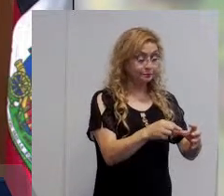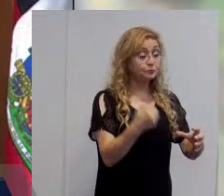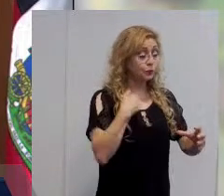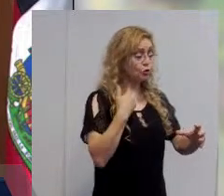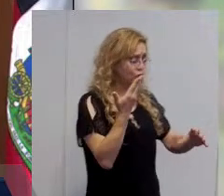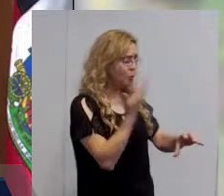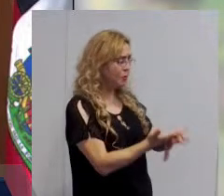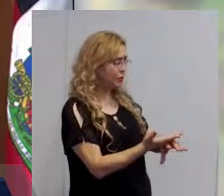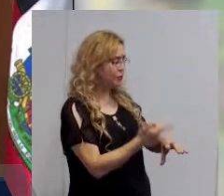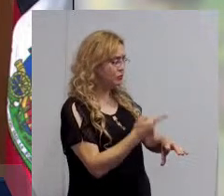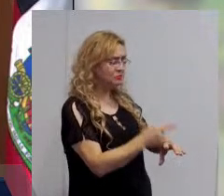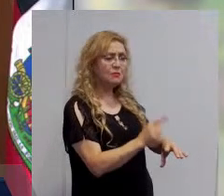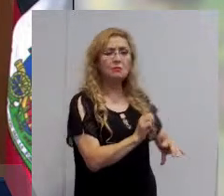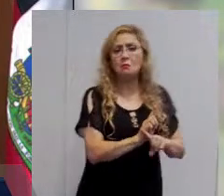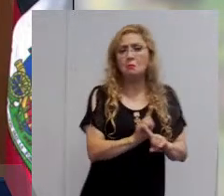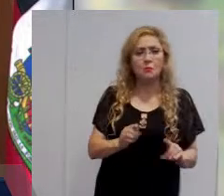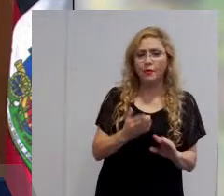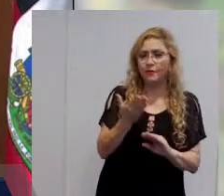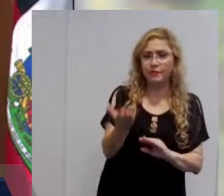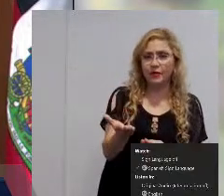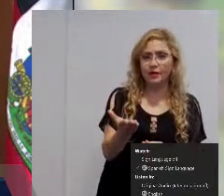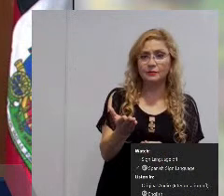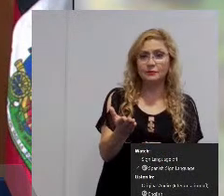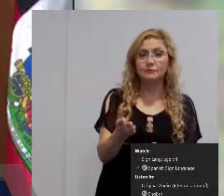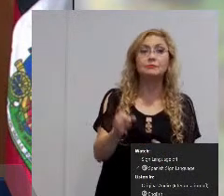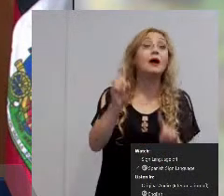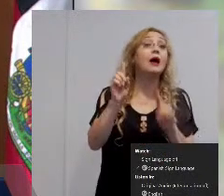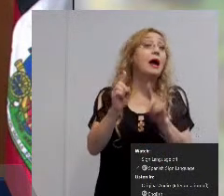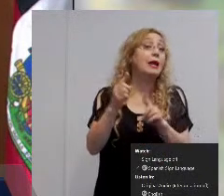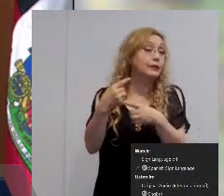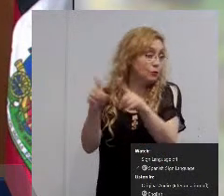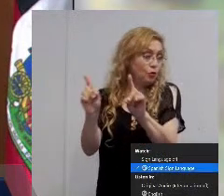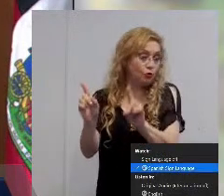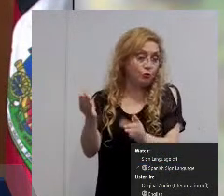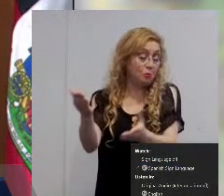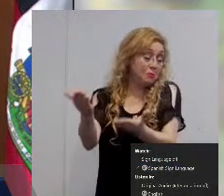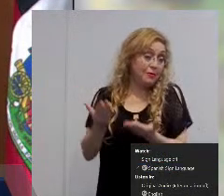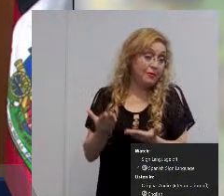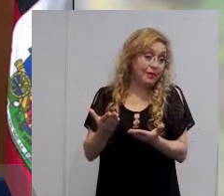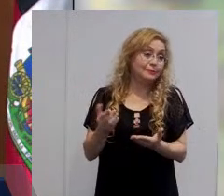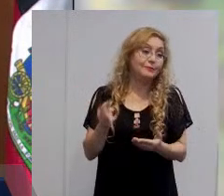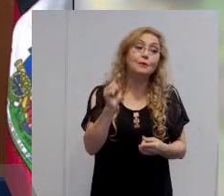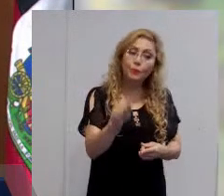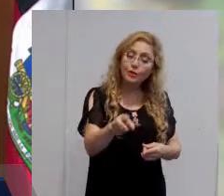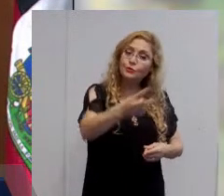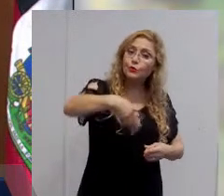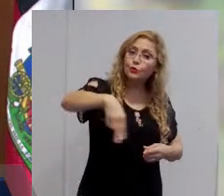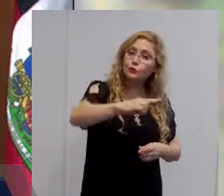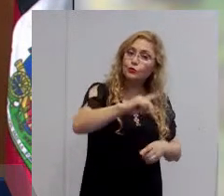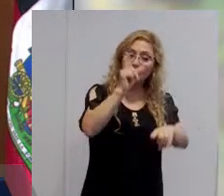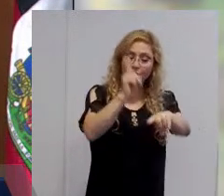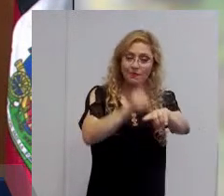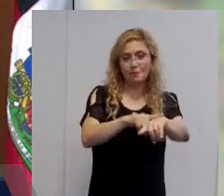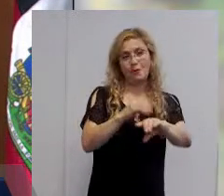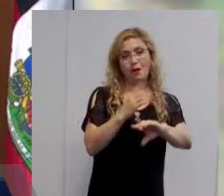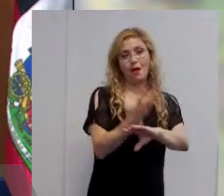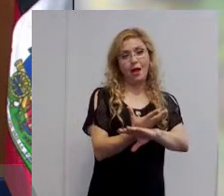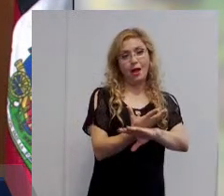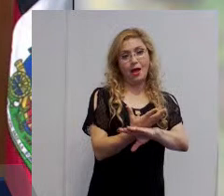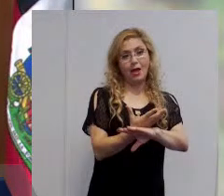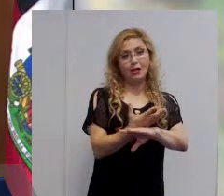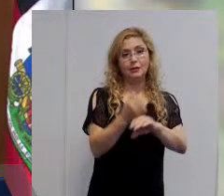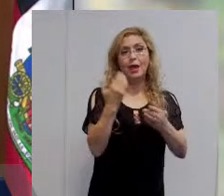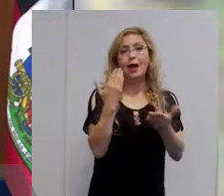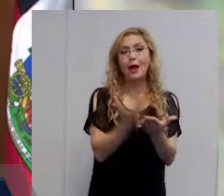farm as well. If the producers are unable to meet market demands, they will be crowded out. Someone will replace them. So we have a window